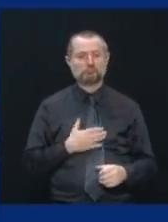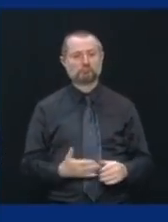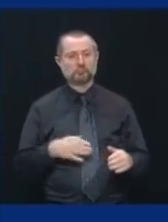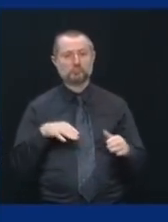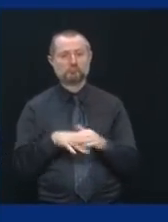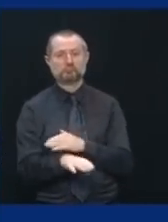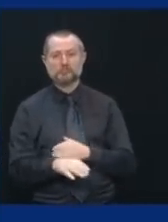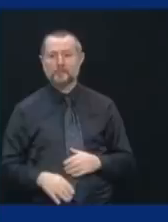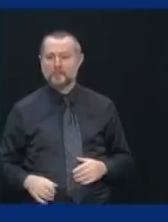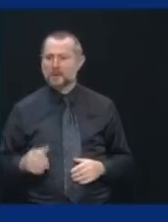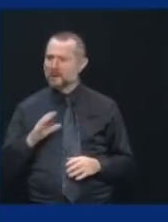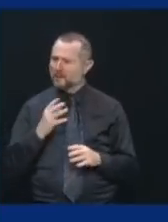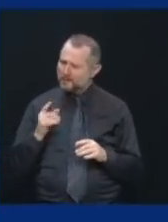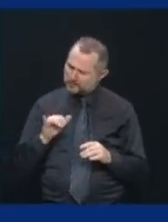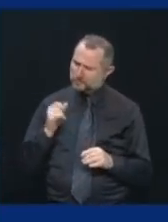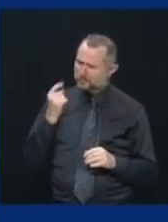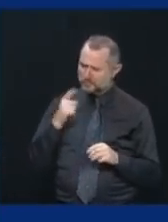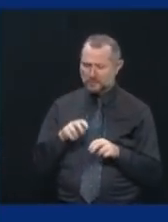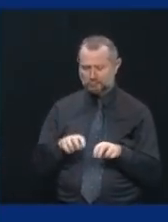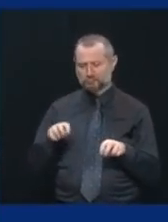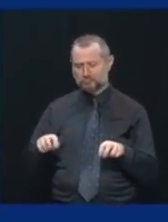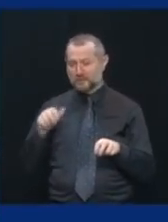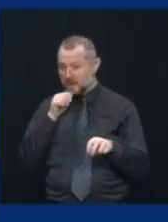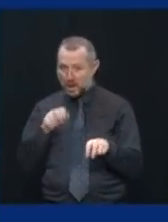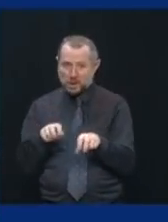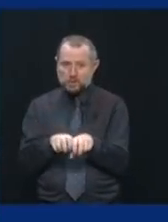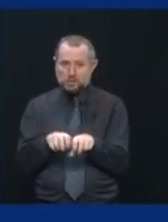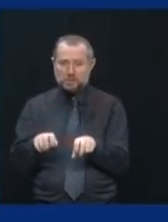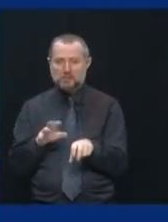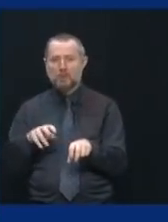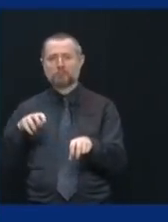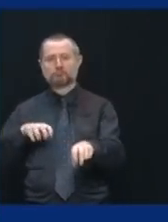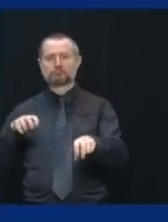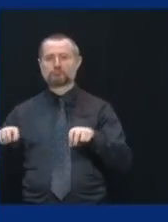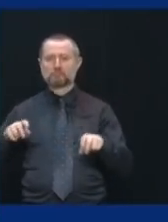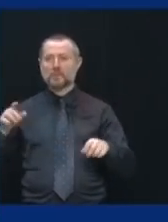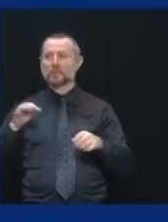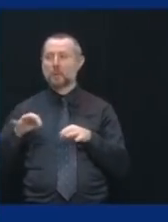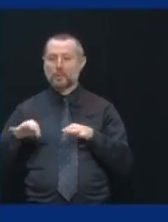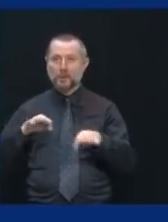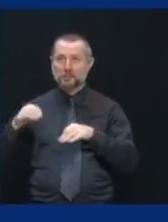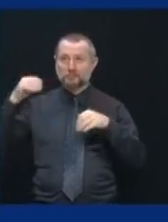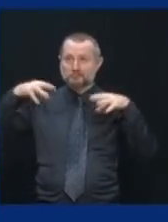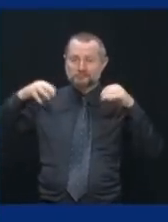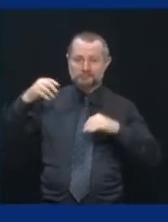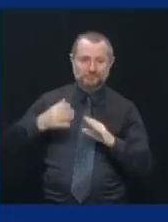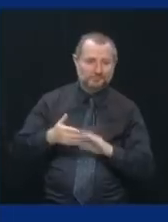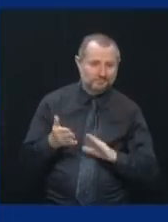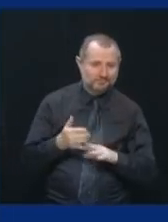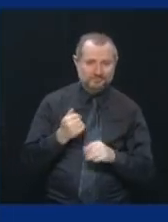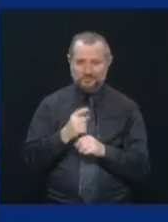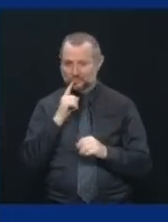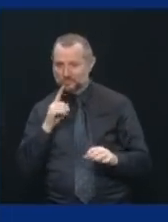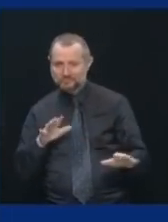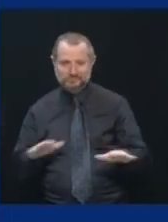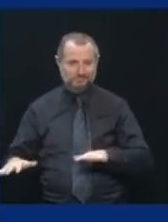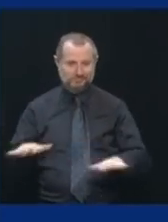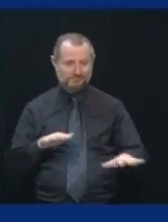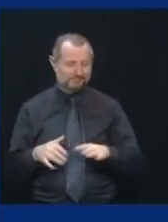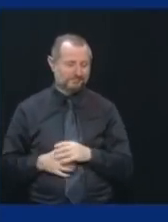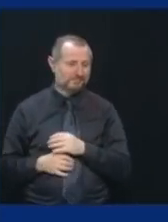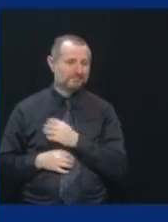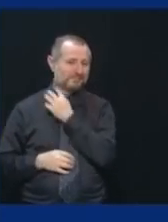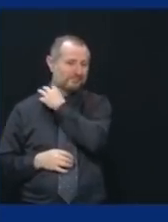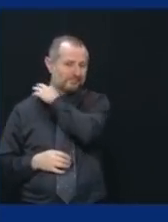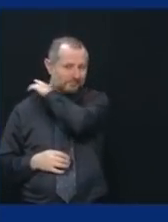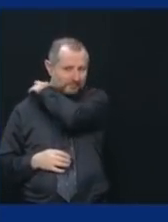social distancing and the air ventilation system is proper, yes, I would do that. If it was